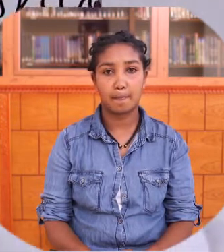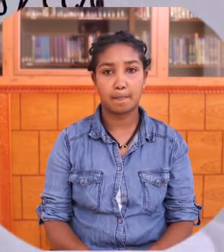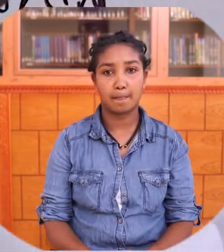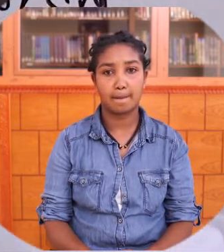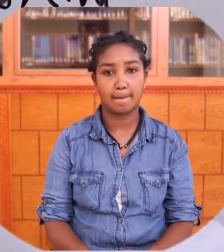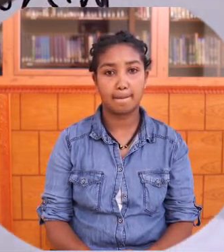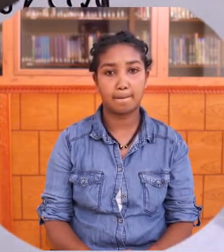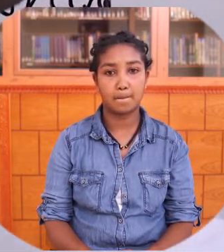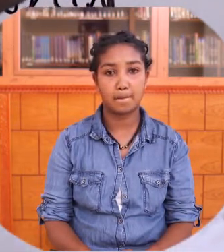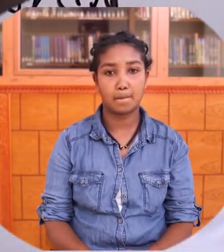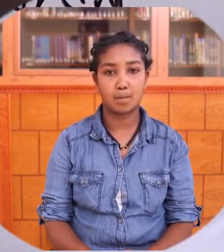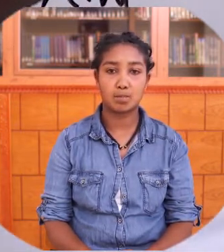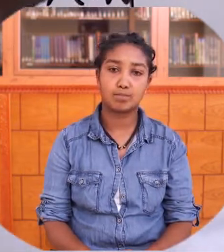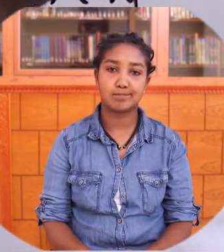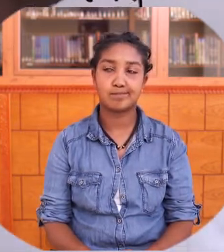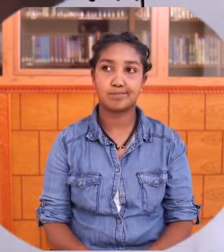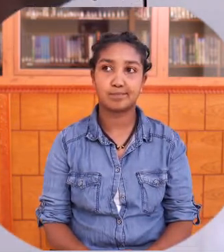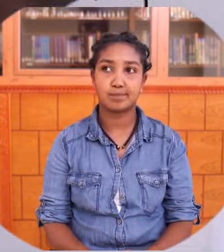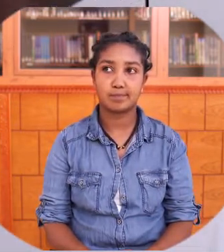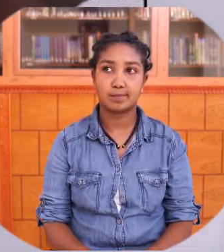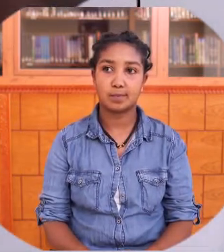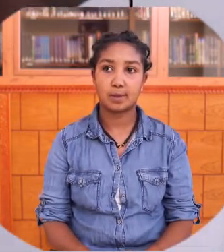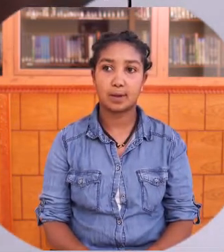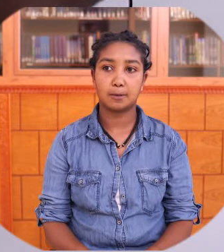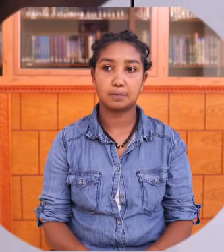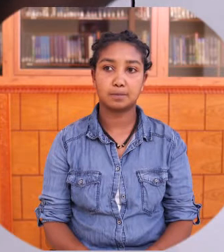Feeding farm animals.